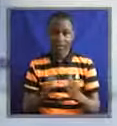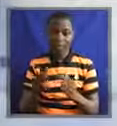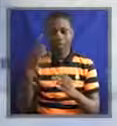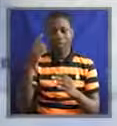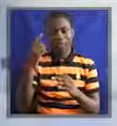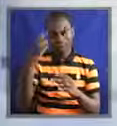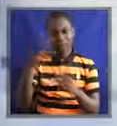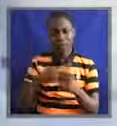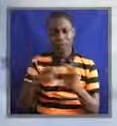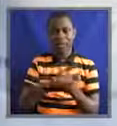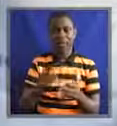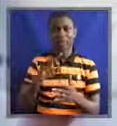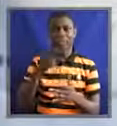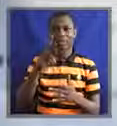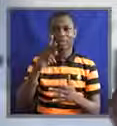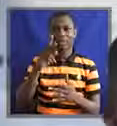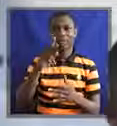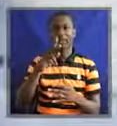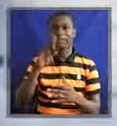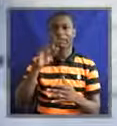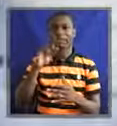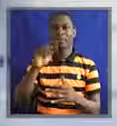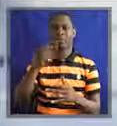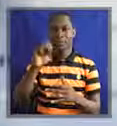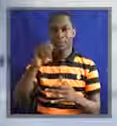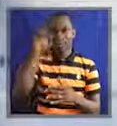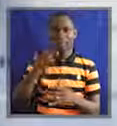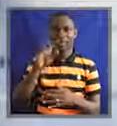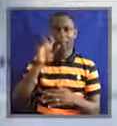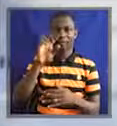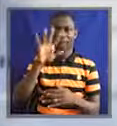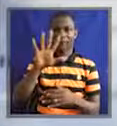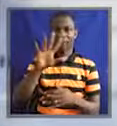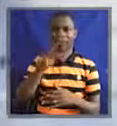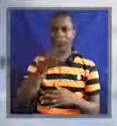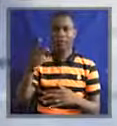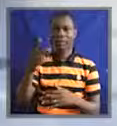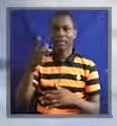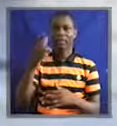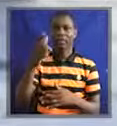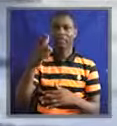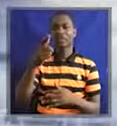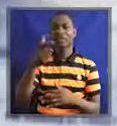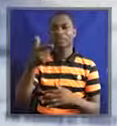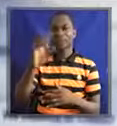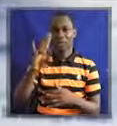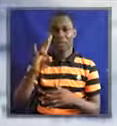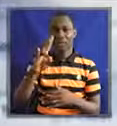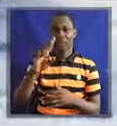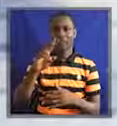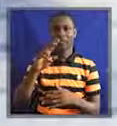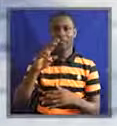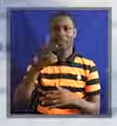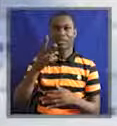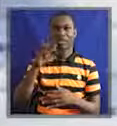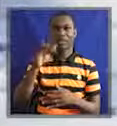in preparation towards next week no kan 2 Kings chapter 5 verse